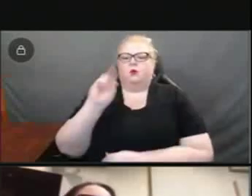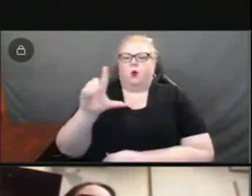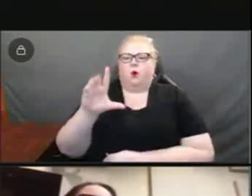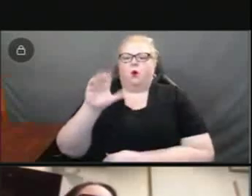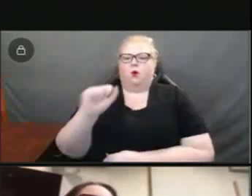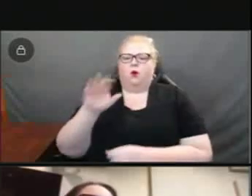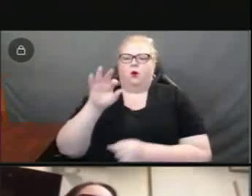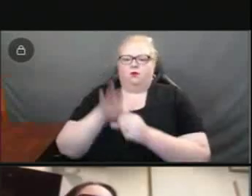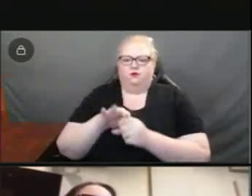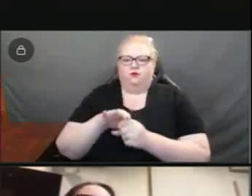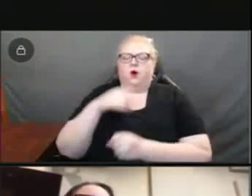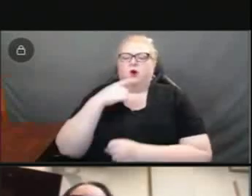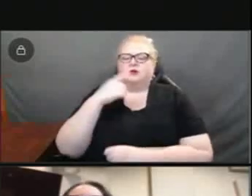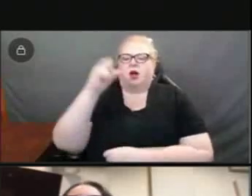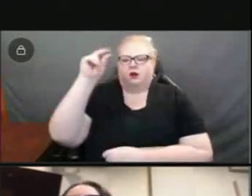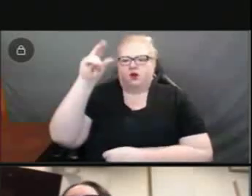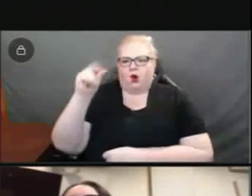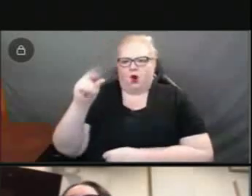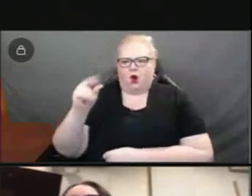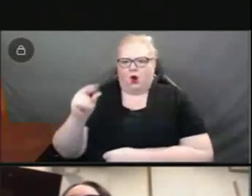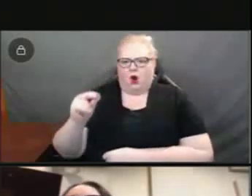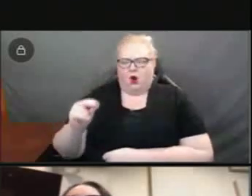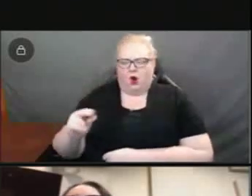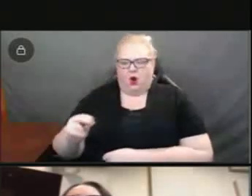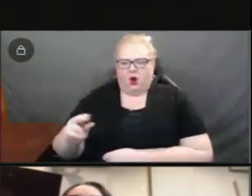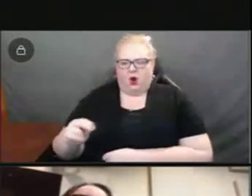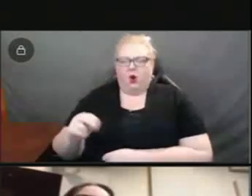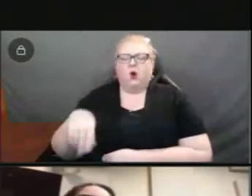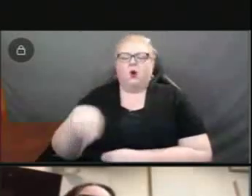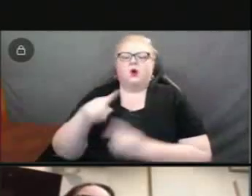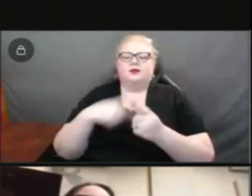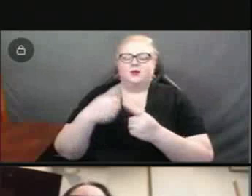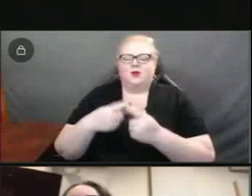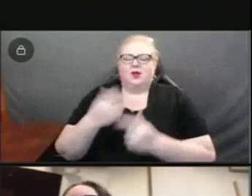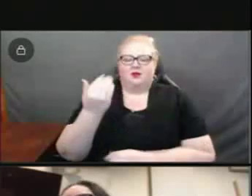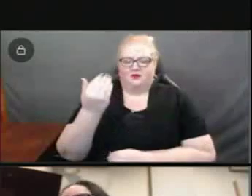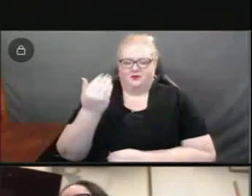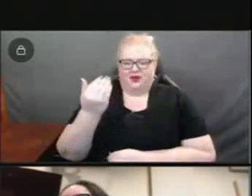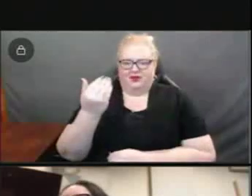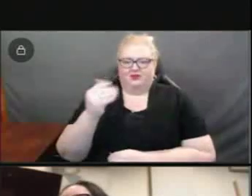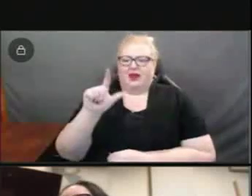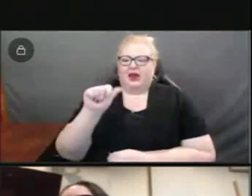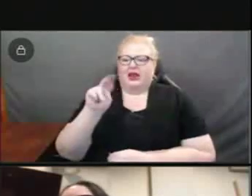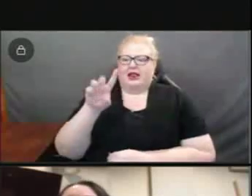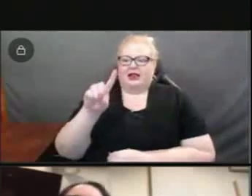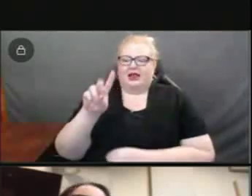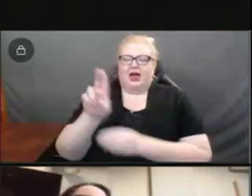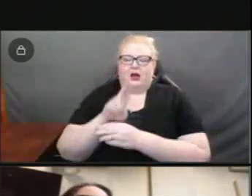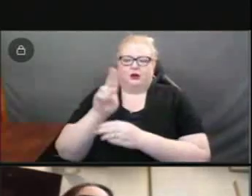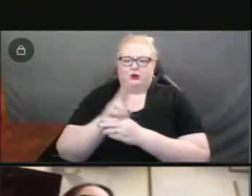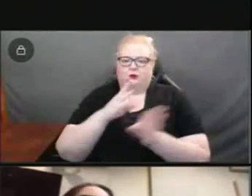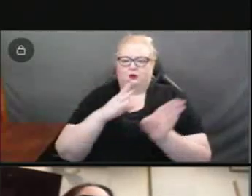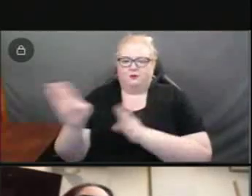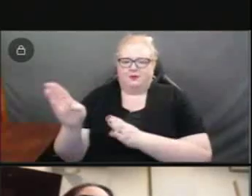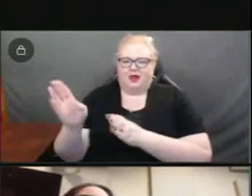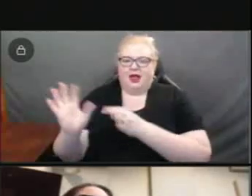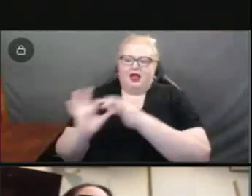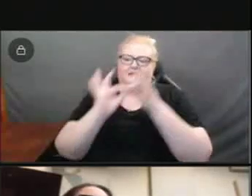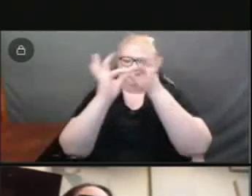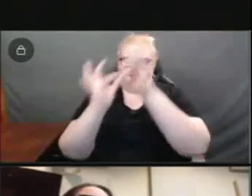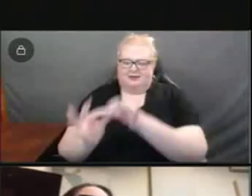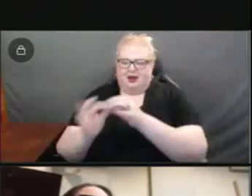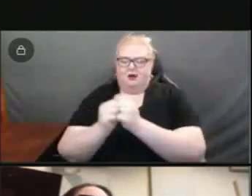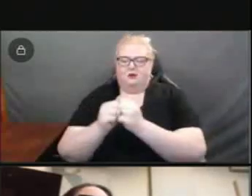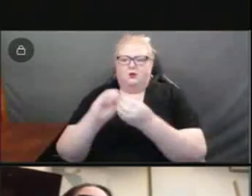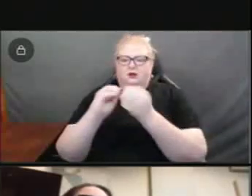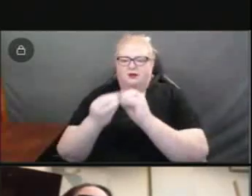had all no's. And so with 15 being the land use plan and tied to item number 16,